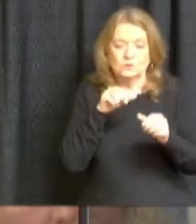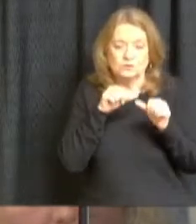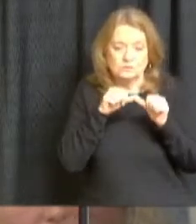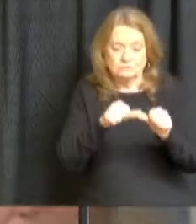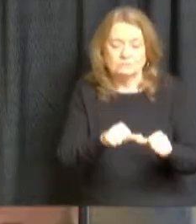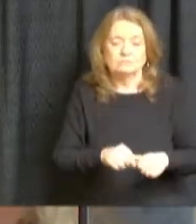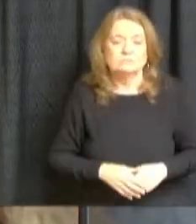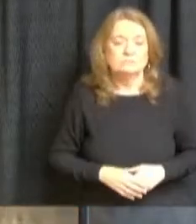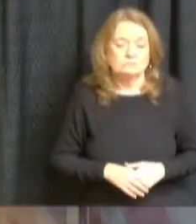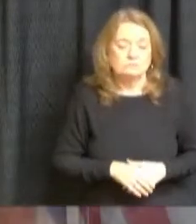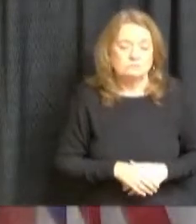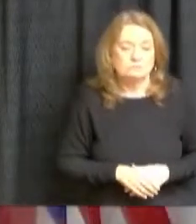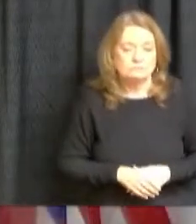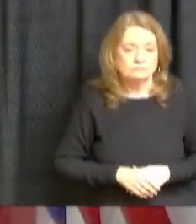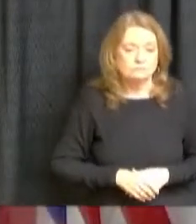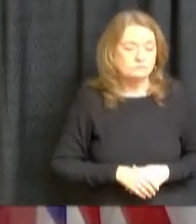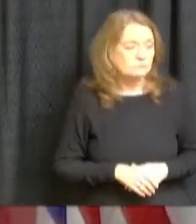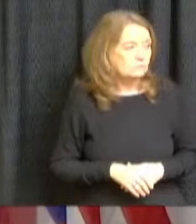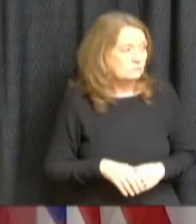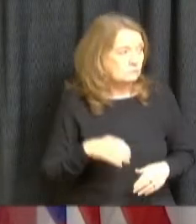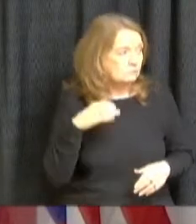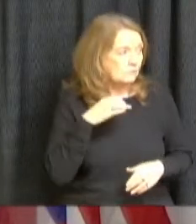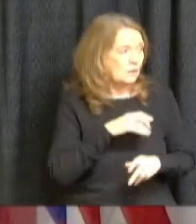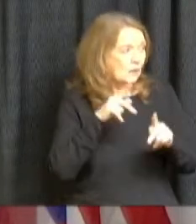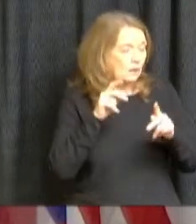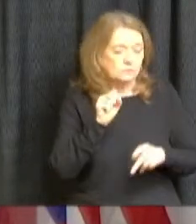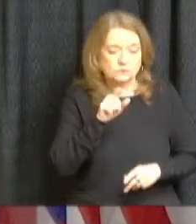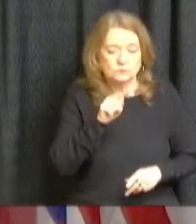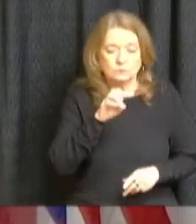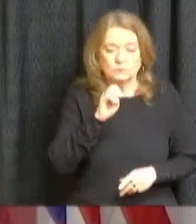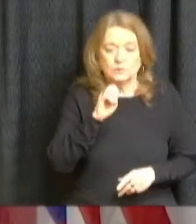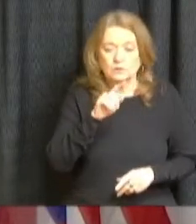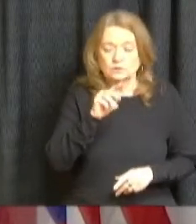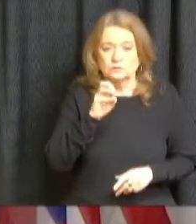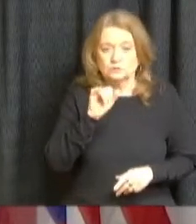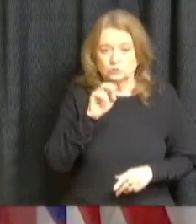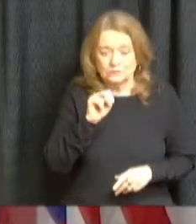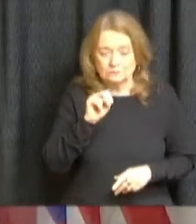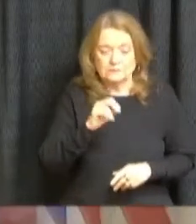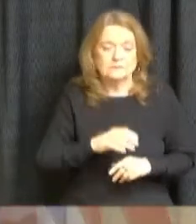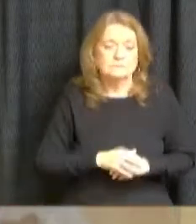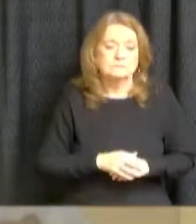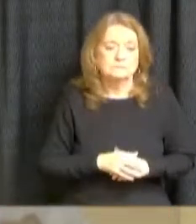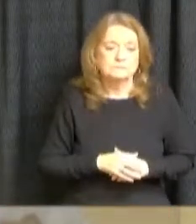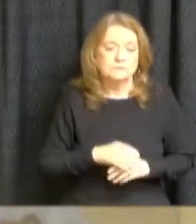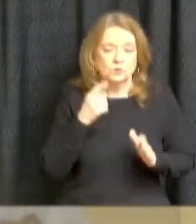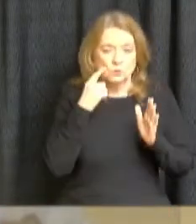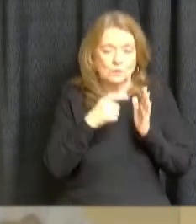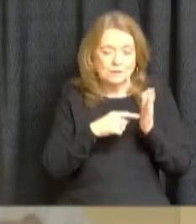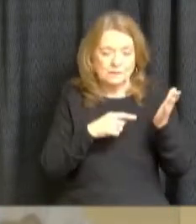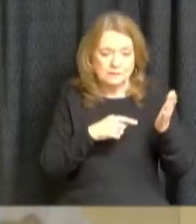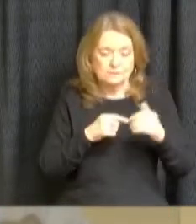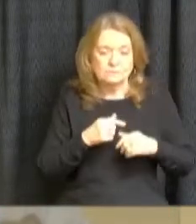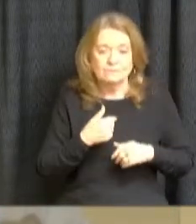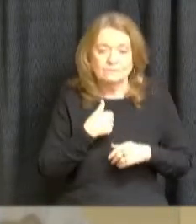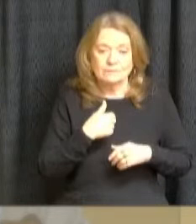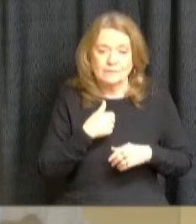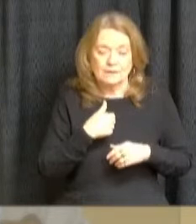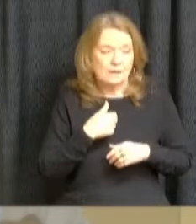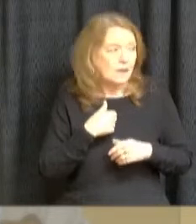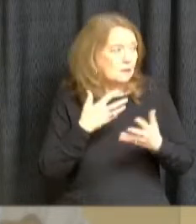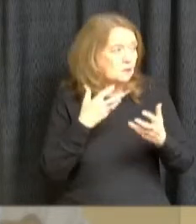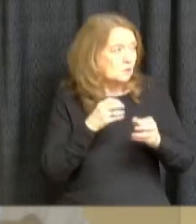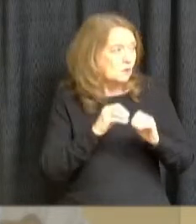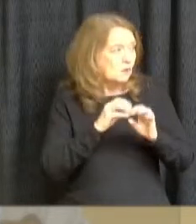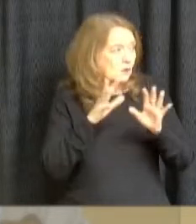that. Okay, Councilperson Streetman on the motion to consider. You're recognized. I think I just want